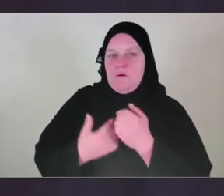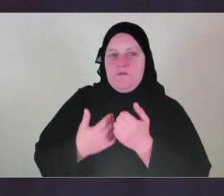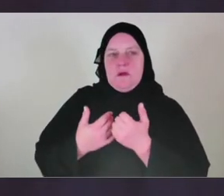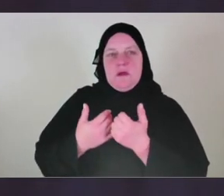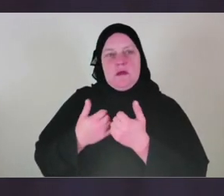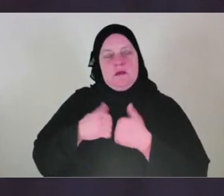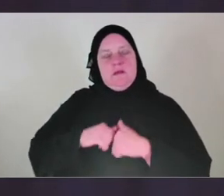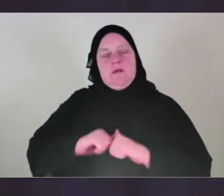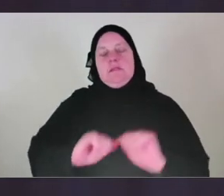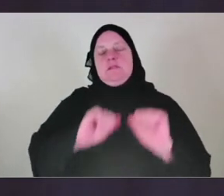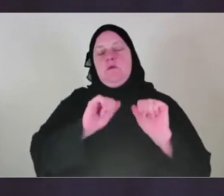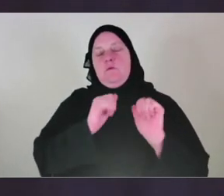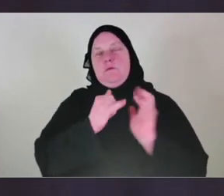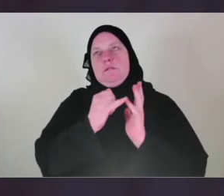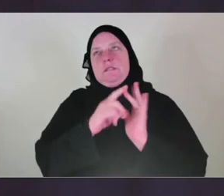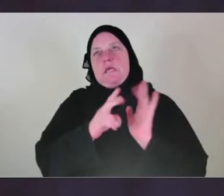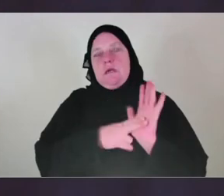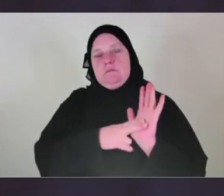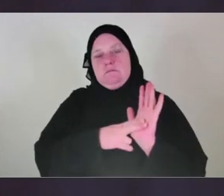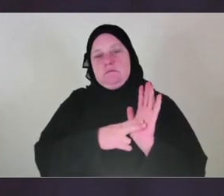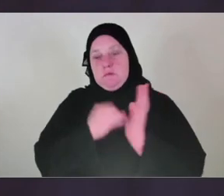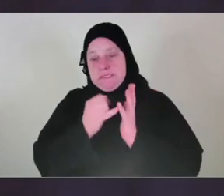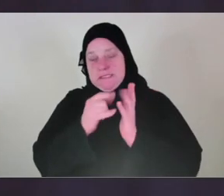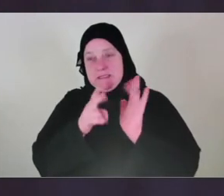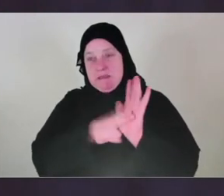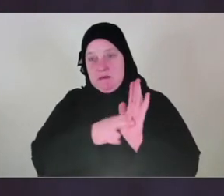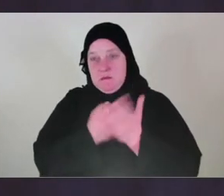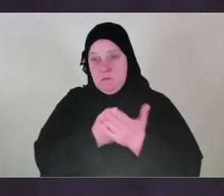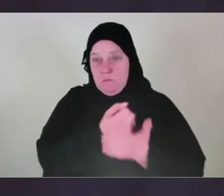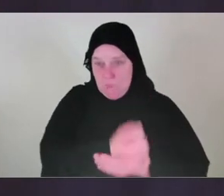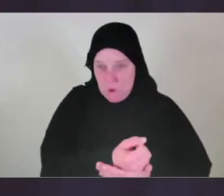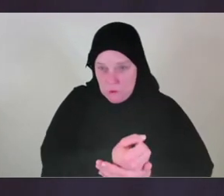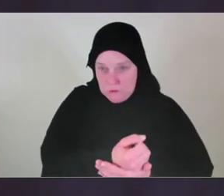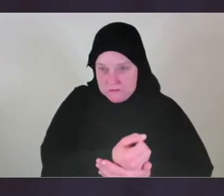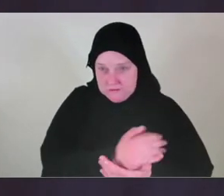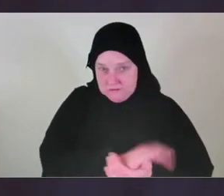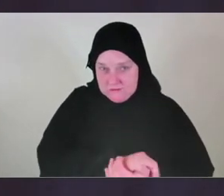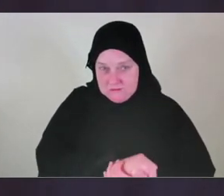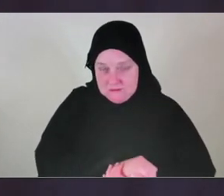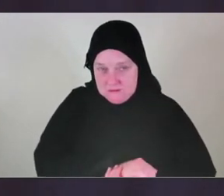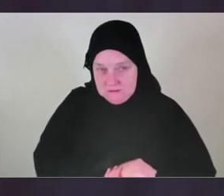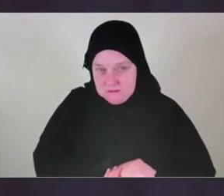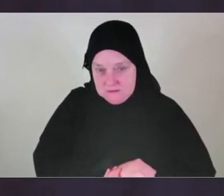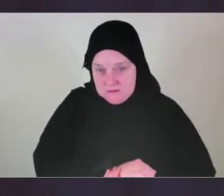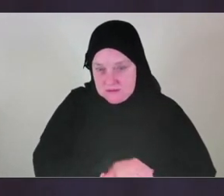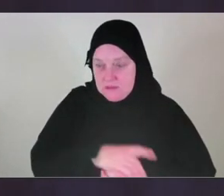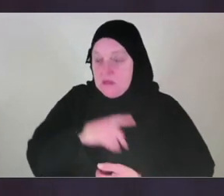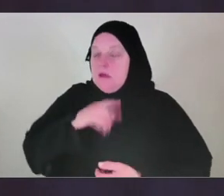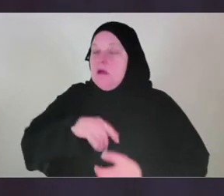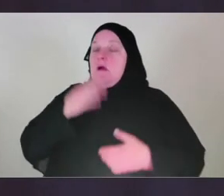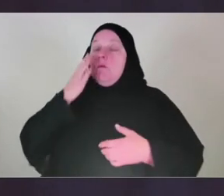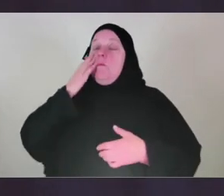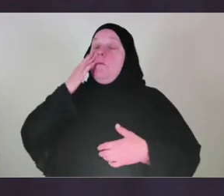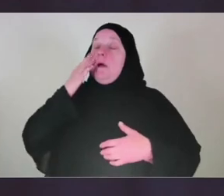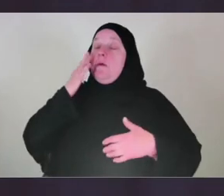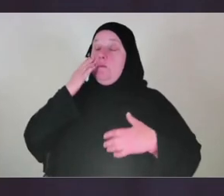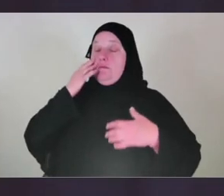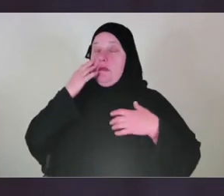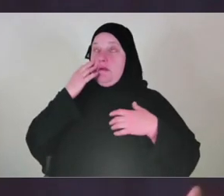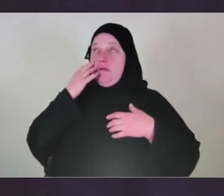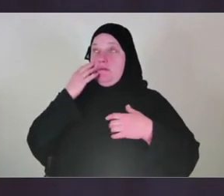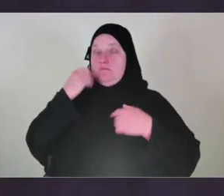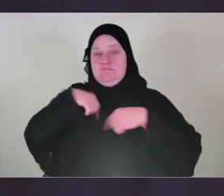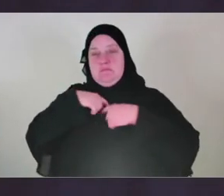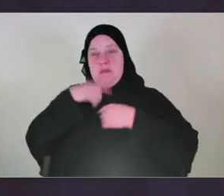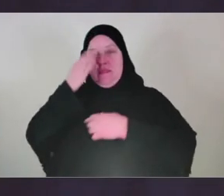You think about this. When someone is born, you have a child, all you're thinking about is what? Their mustaqbal, their future. What